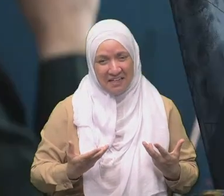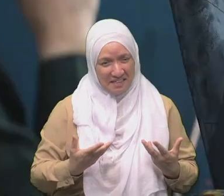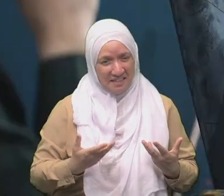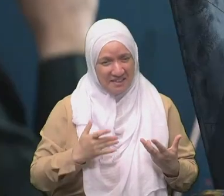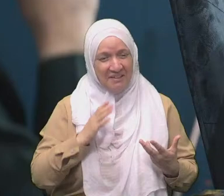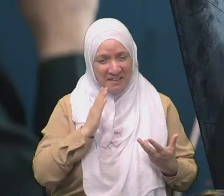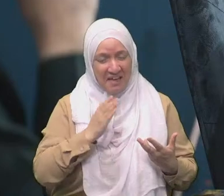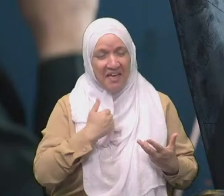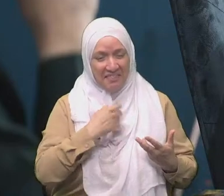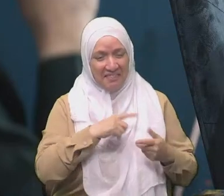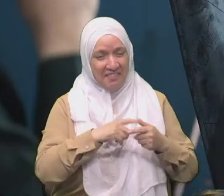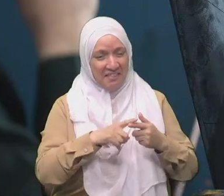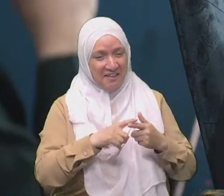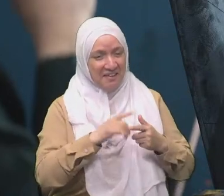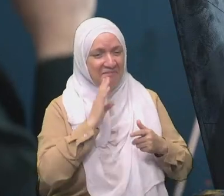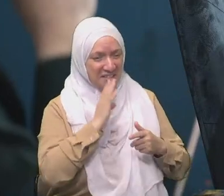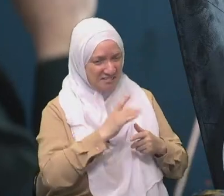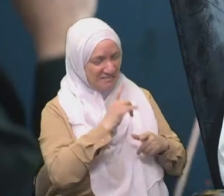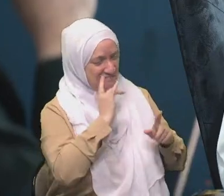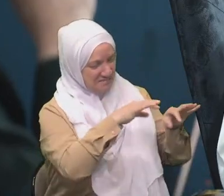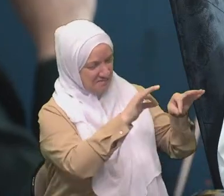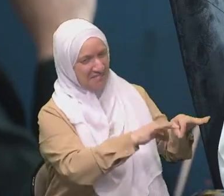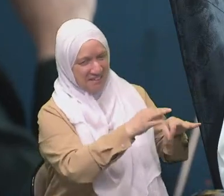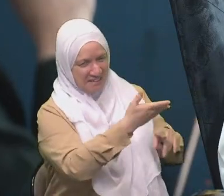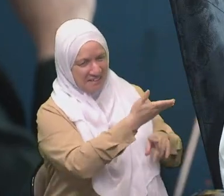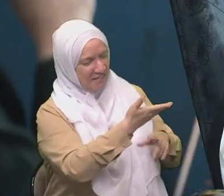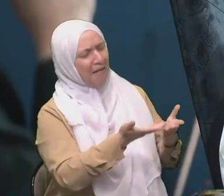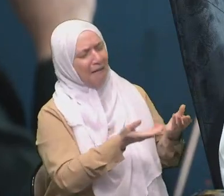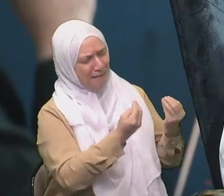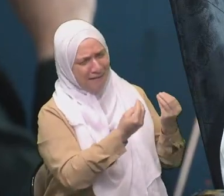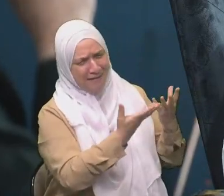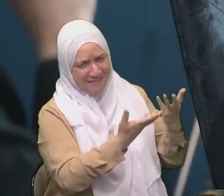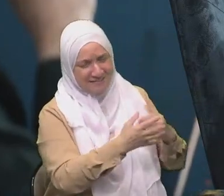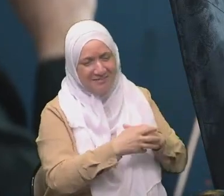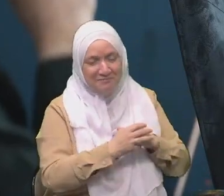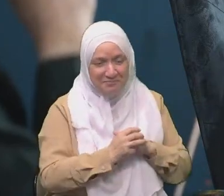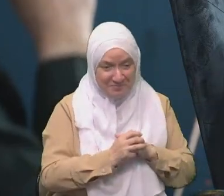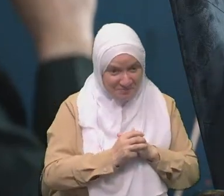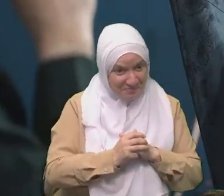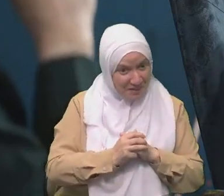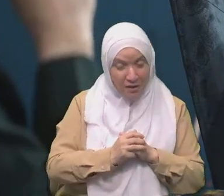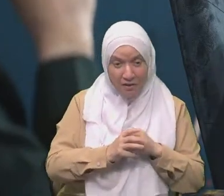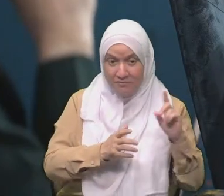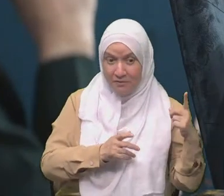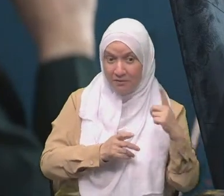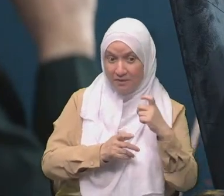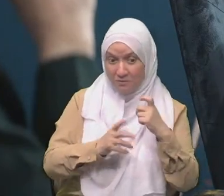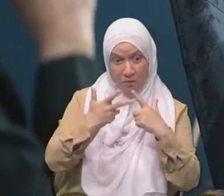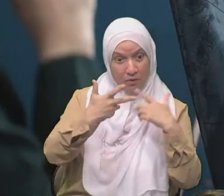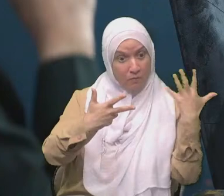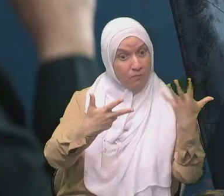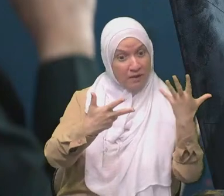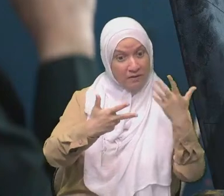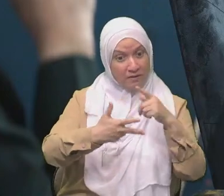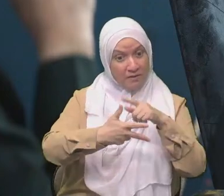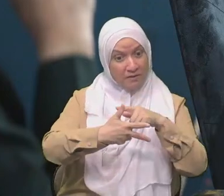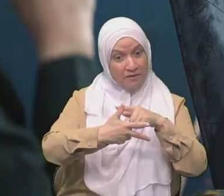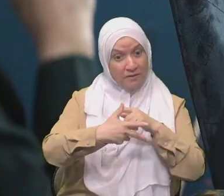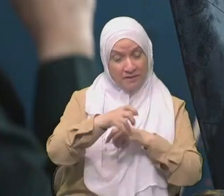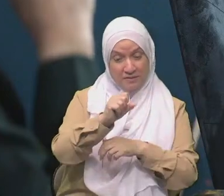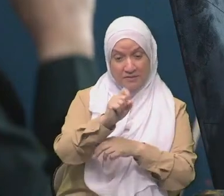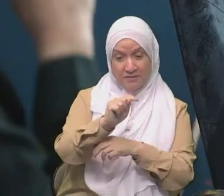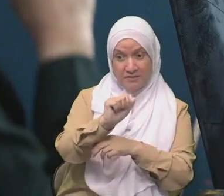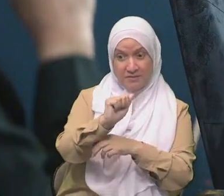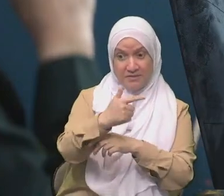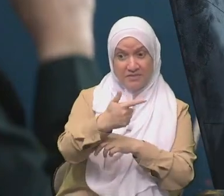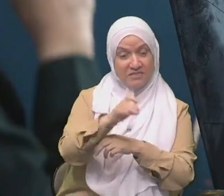No. So somebody was asking about the three stages of knowledge that we talked about, the three spans of the knowledge. We said the first stage is